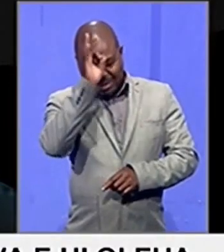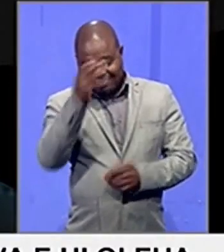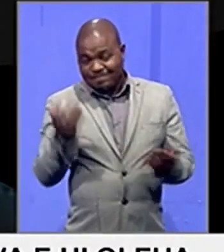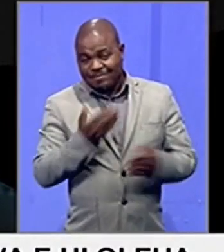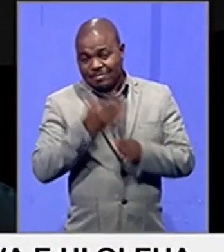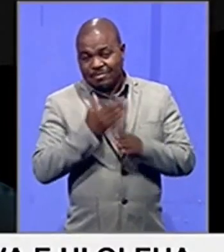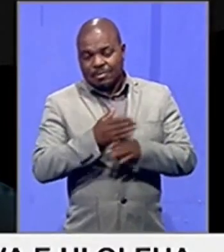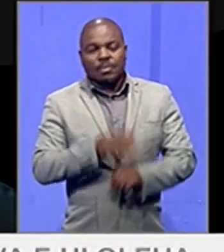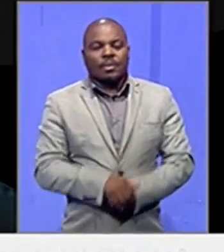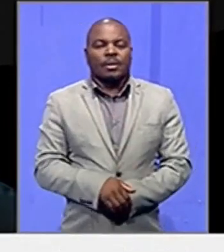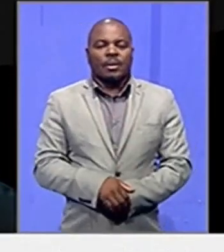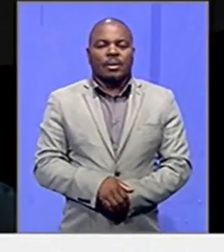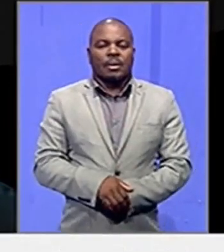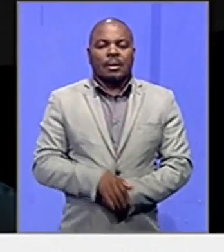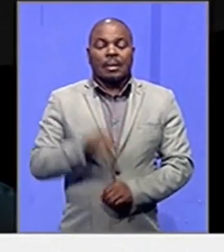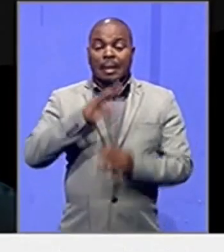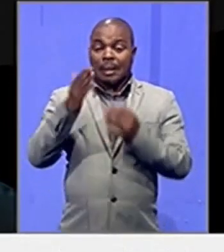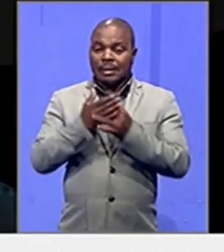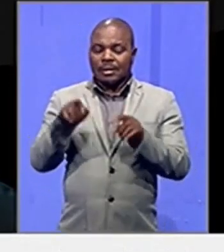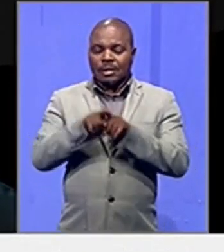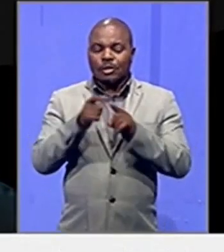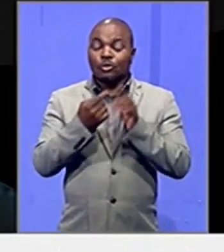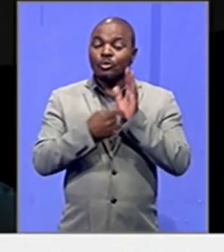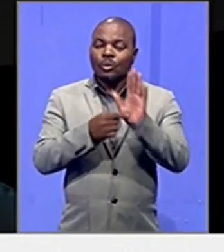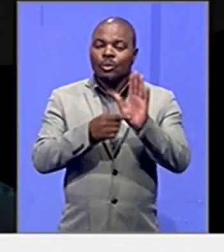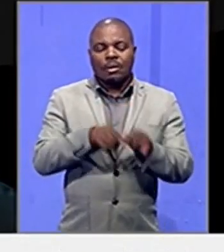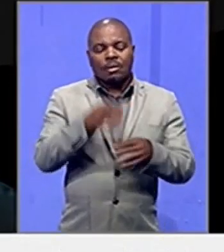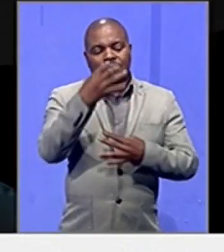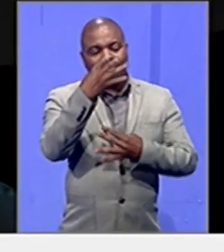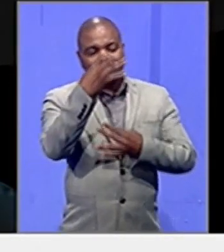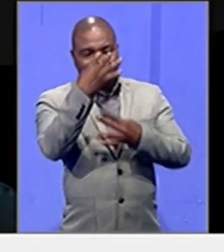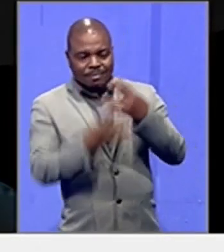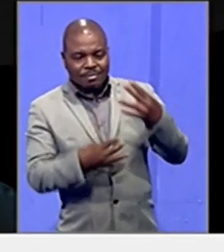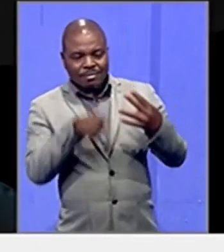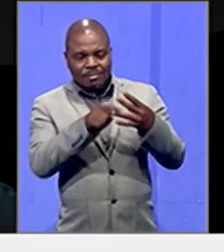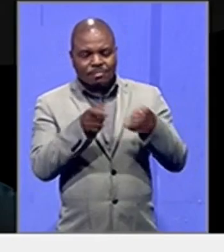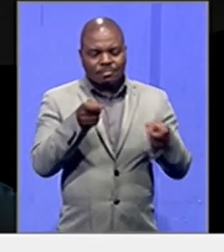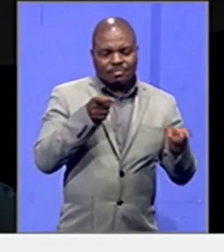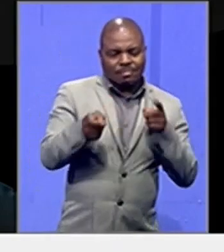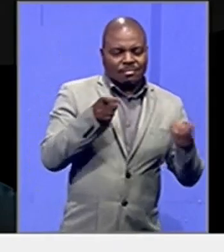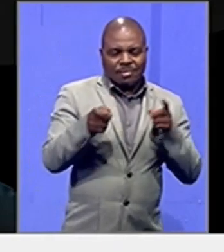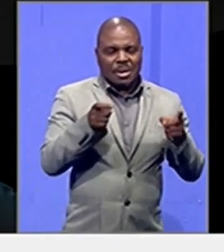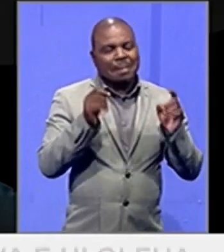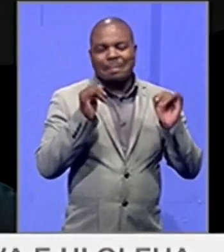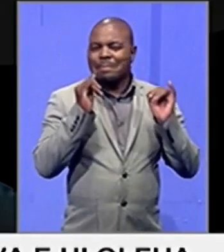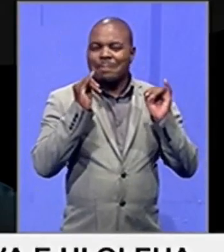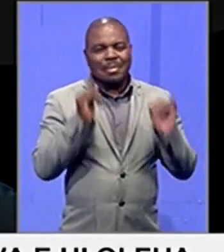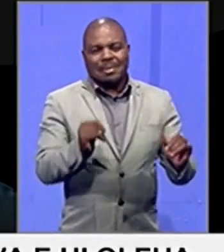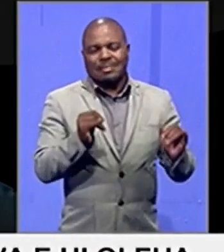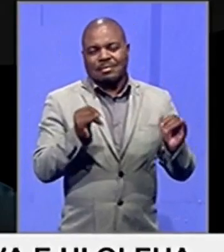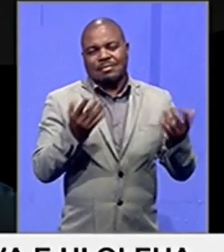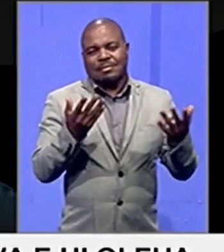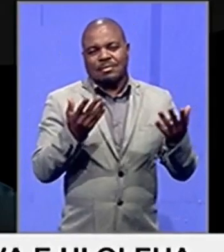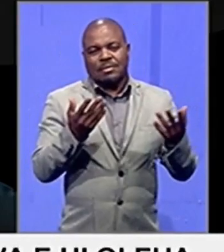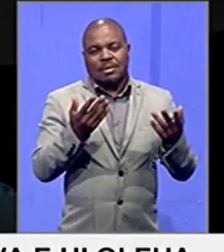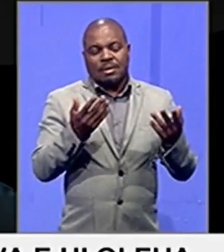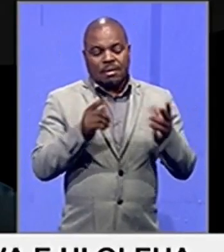illustrative essentially of the way in which the correction centres are being poorly managed or mismanaged, and even in many cases so is